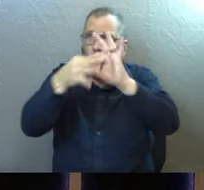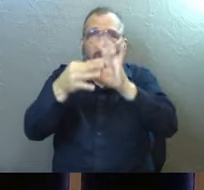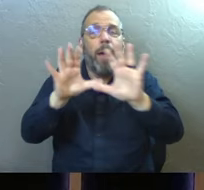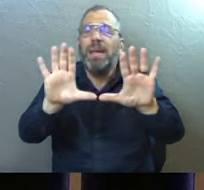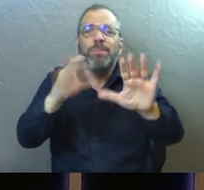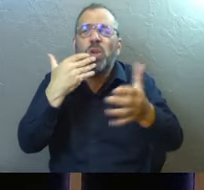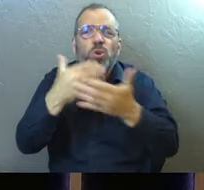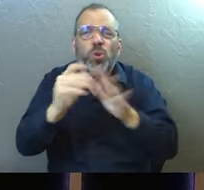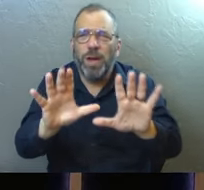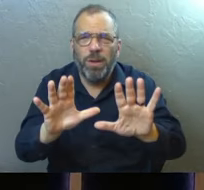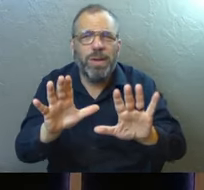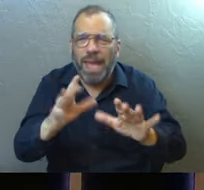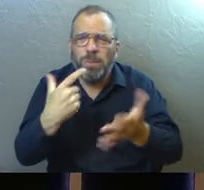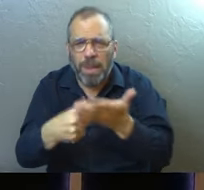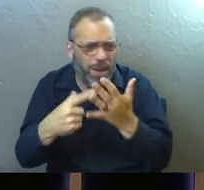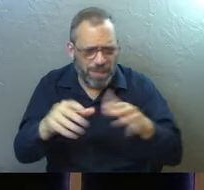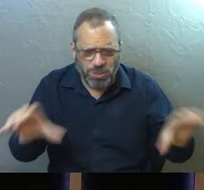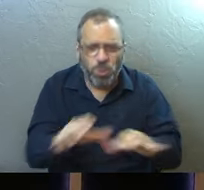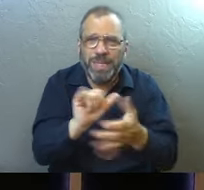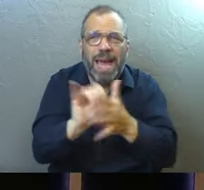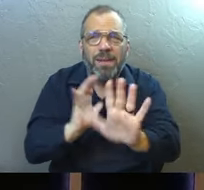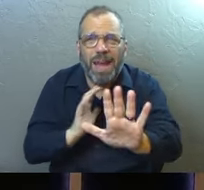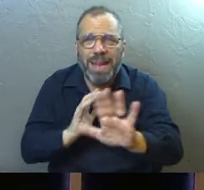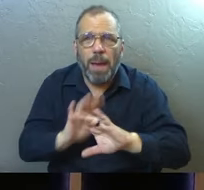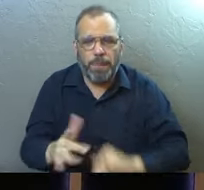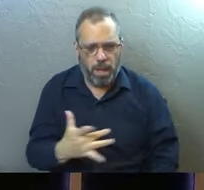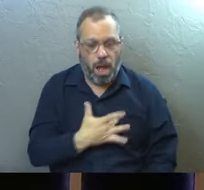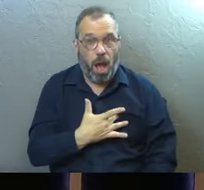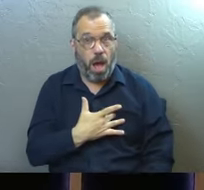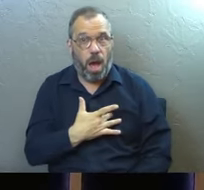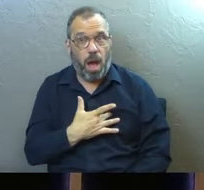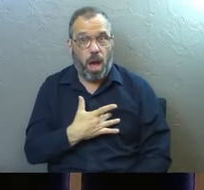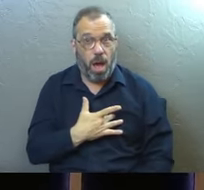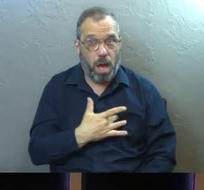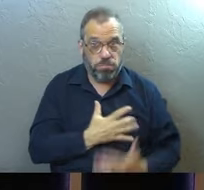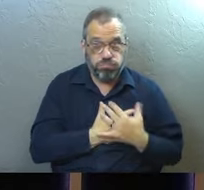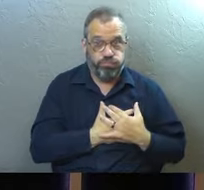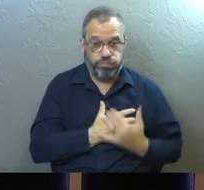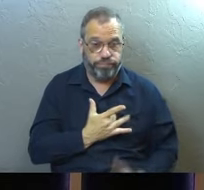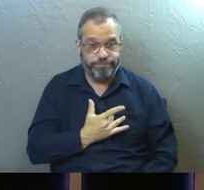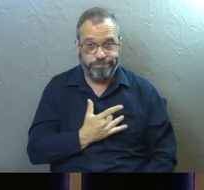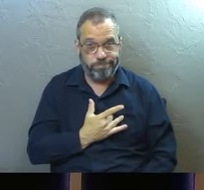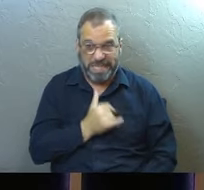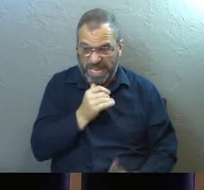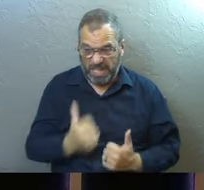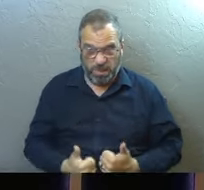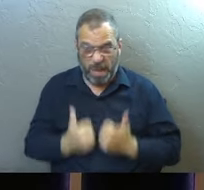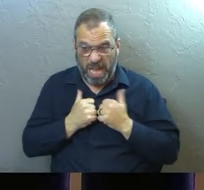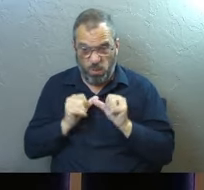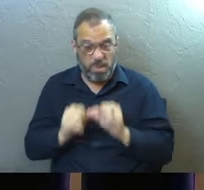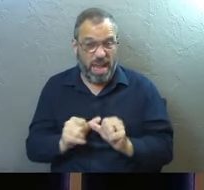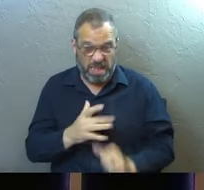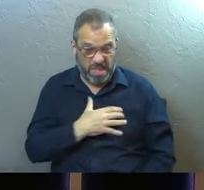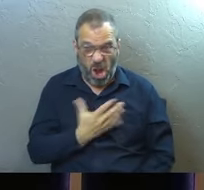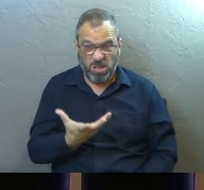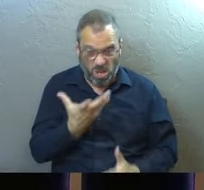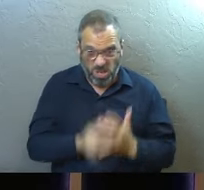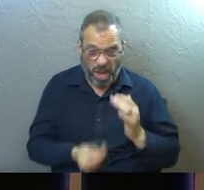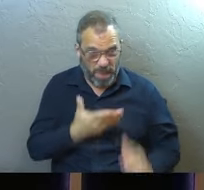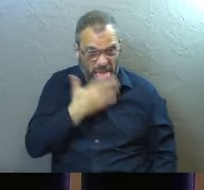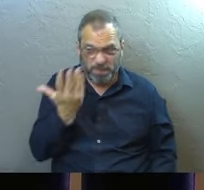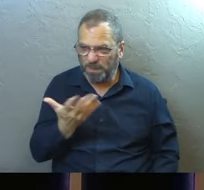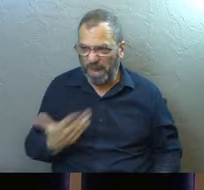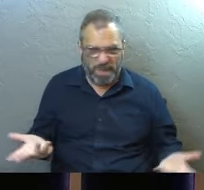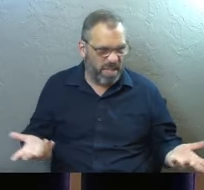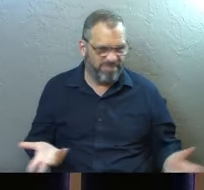wonderful. And we're going to talk about doing those things. But if the heart behind those things isn't to abide and remain and be close, it's